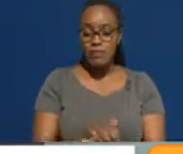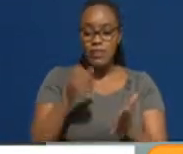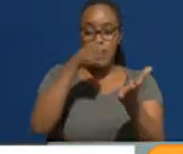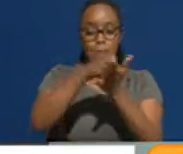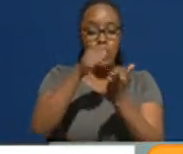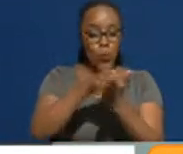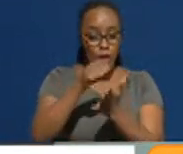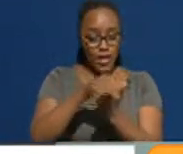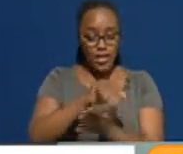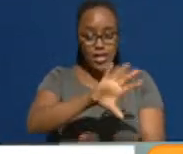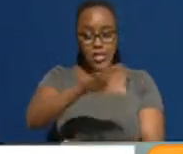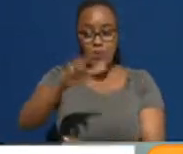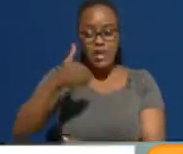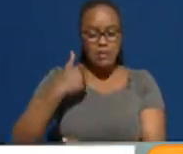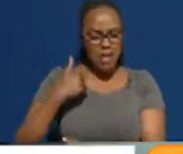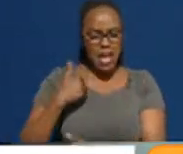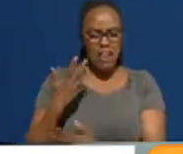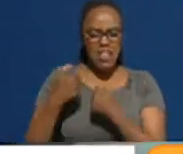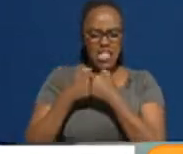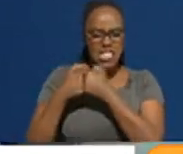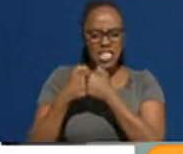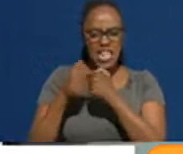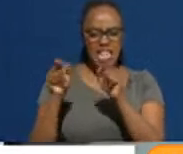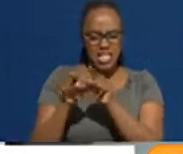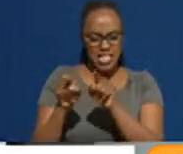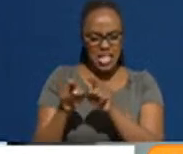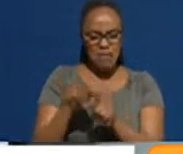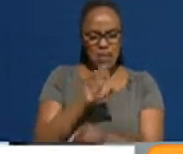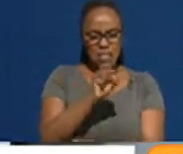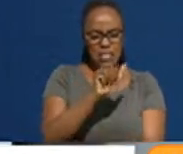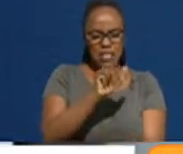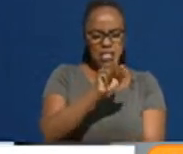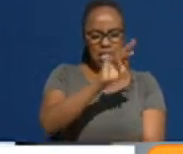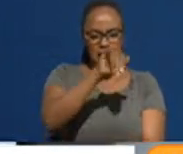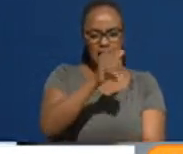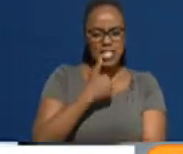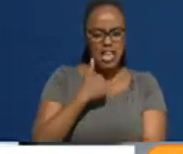Makueni... I didn't face the challenges that Sakaja faced.